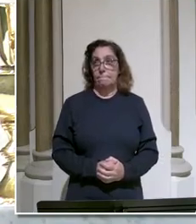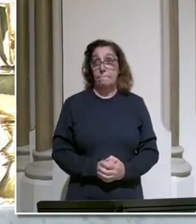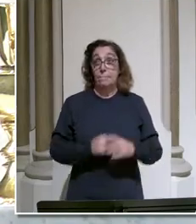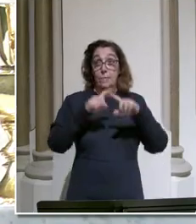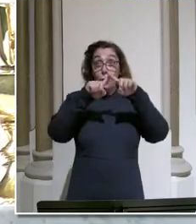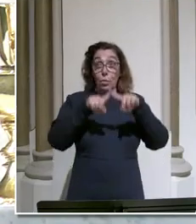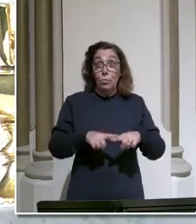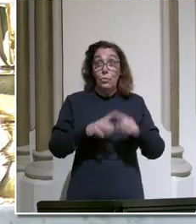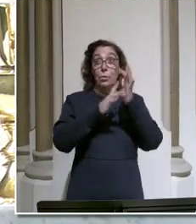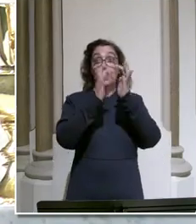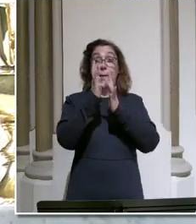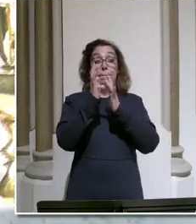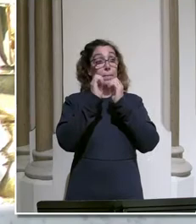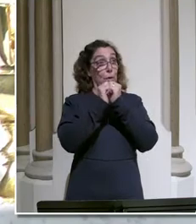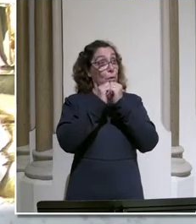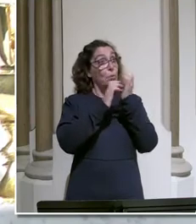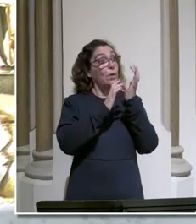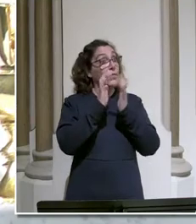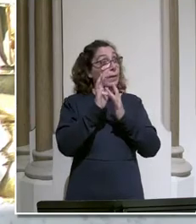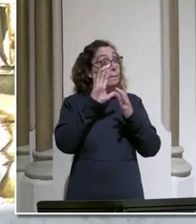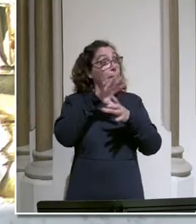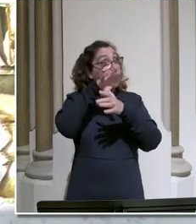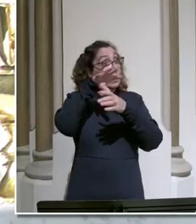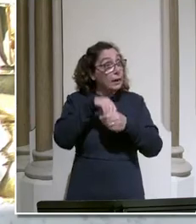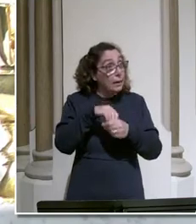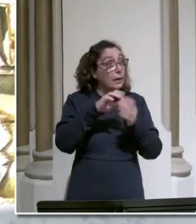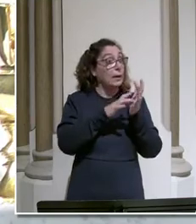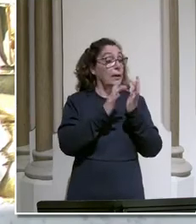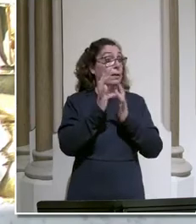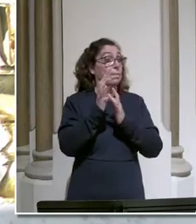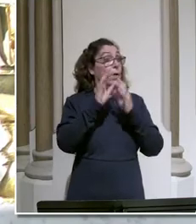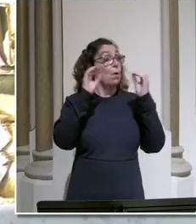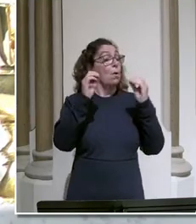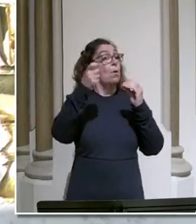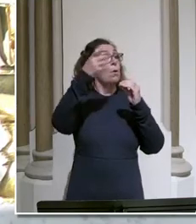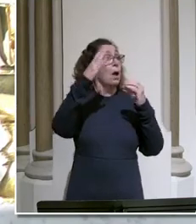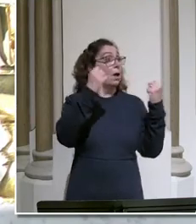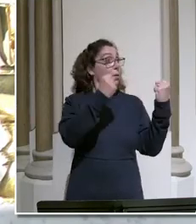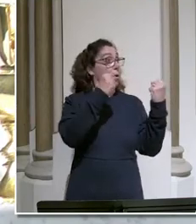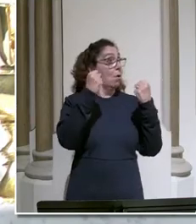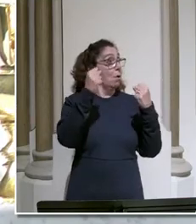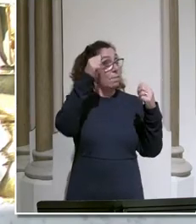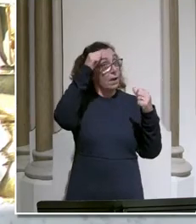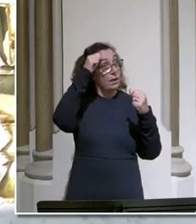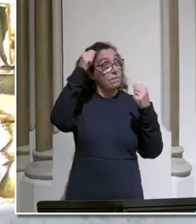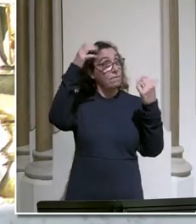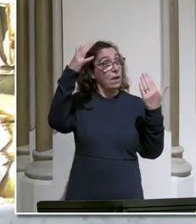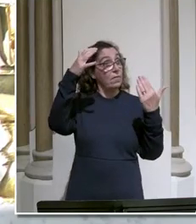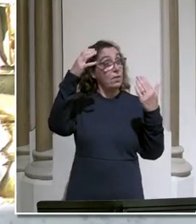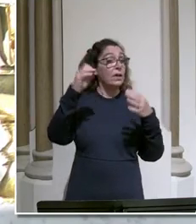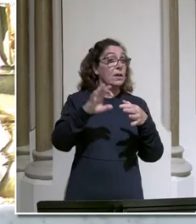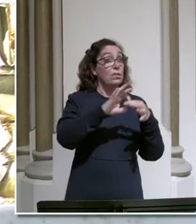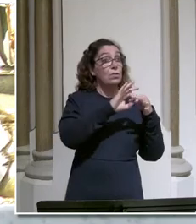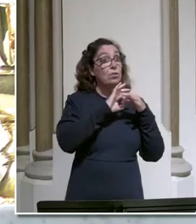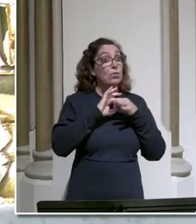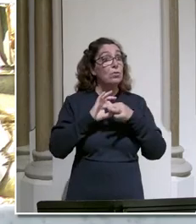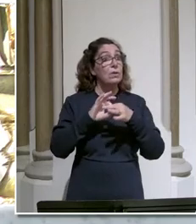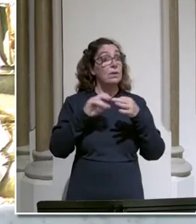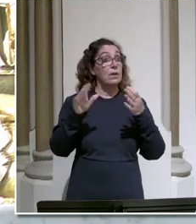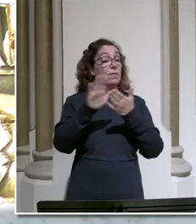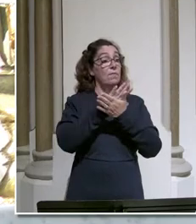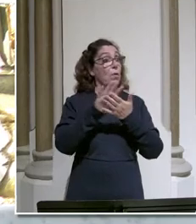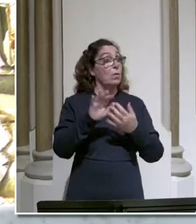Through him, and with him, and in him, O God, Almighty Father, in the unity of the